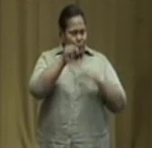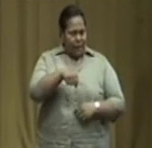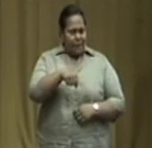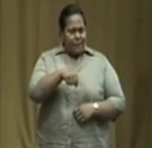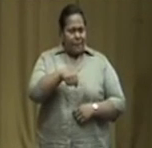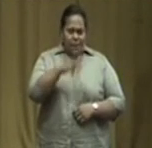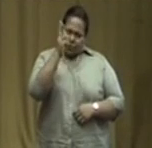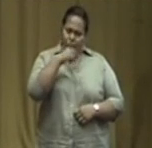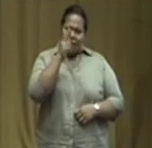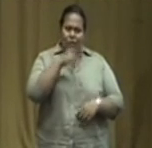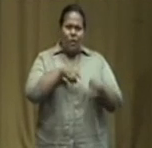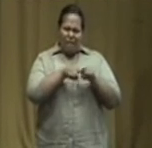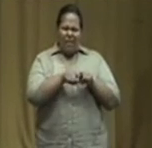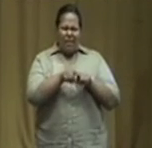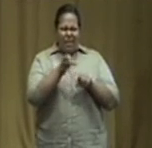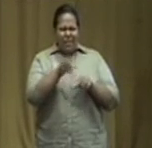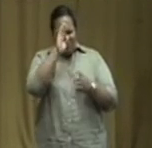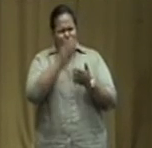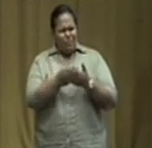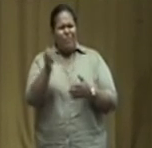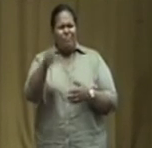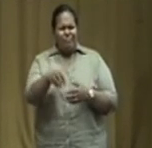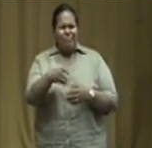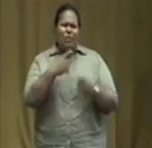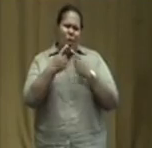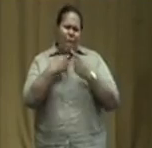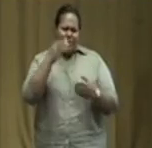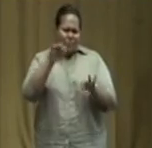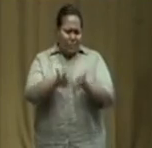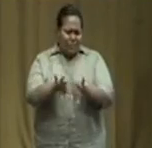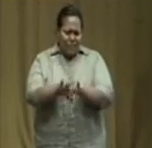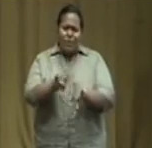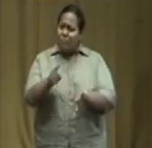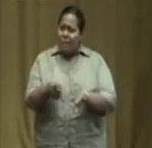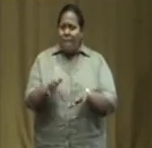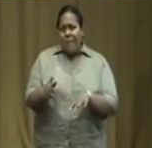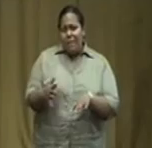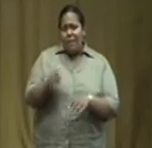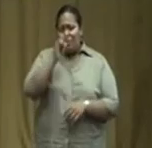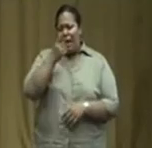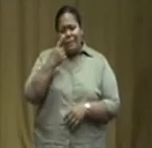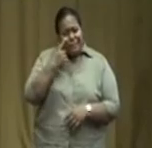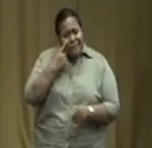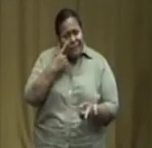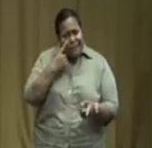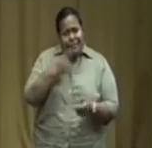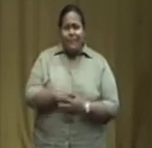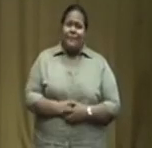of a learner posting rubbish, and it might remain undetected.